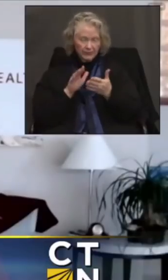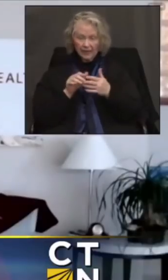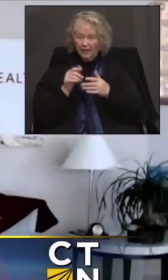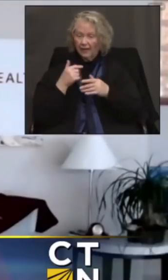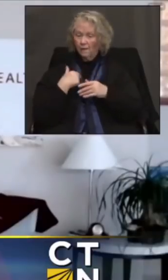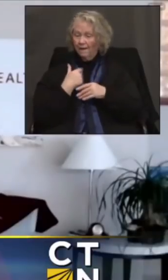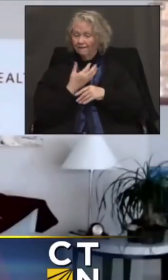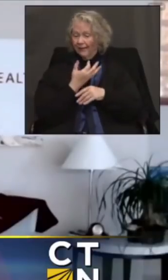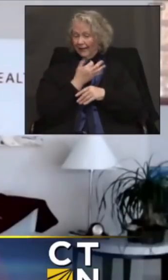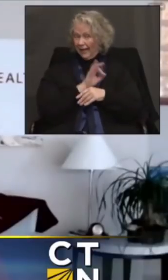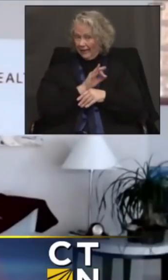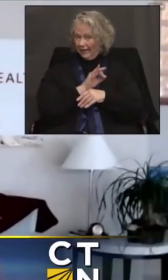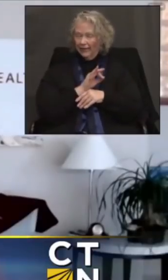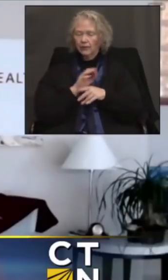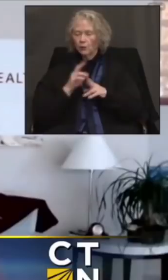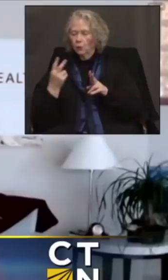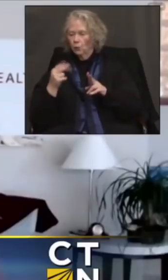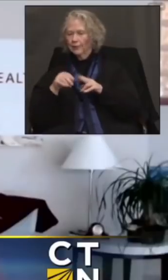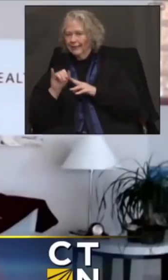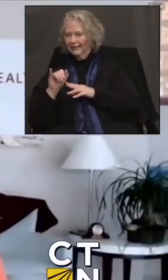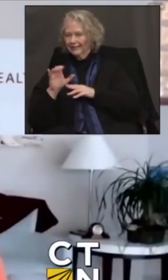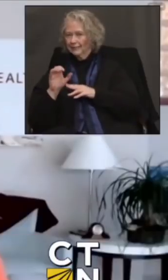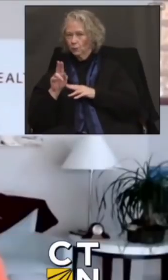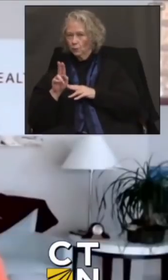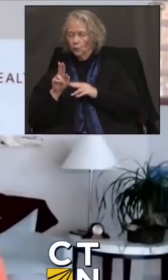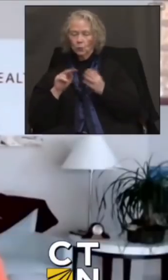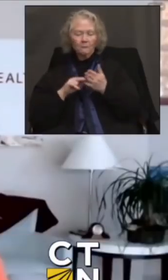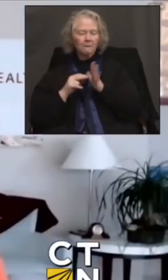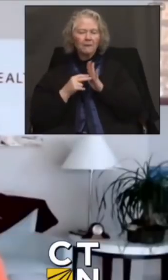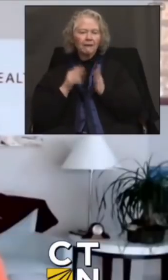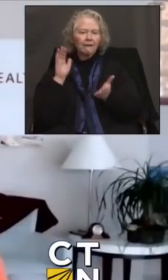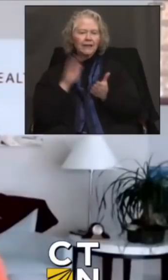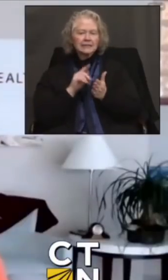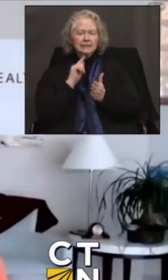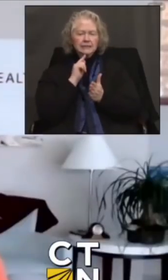2 in the ICU. So patients are a lot less critically ill,